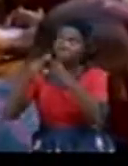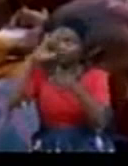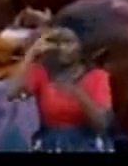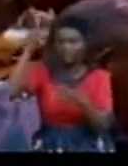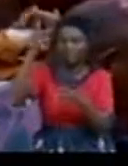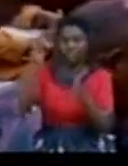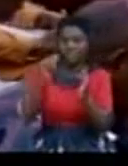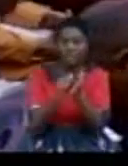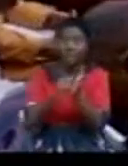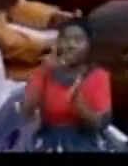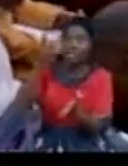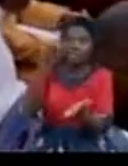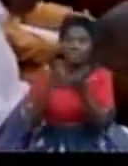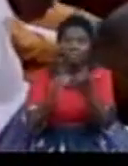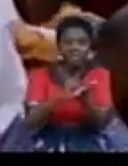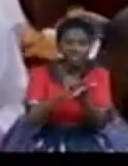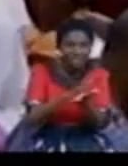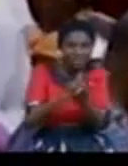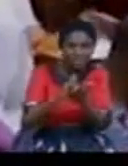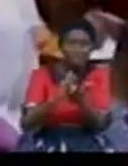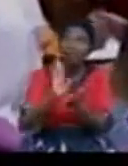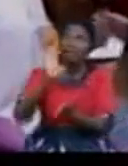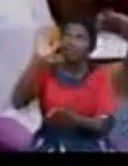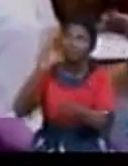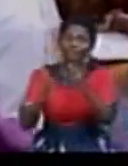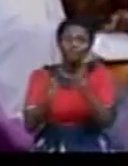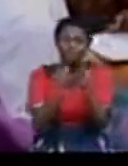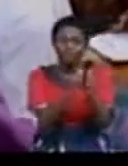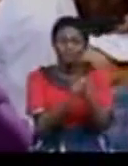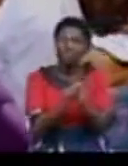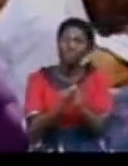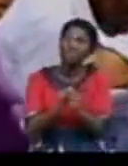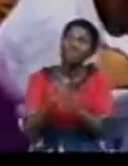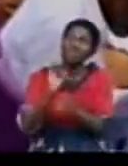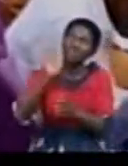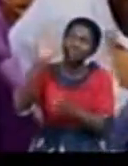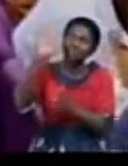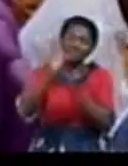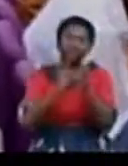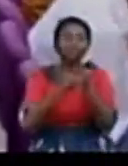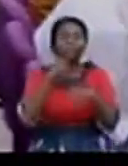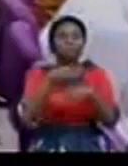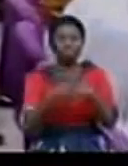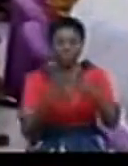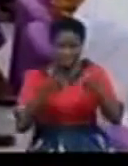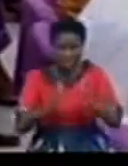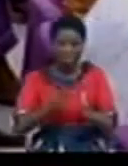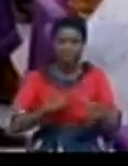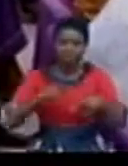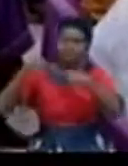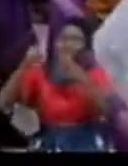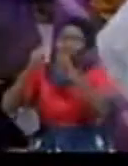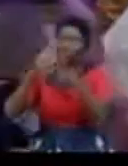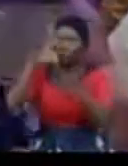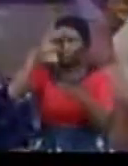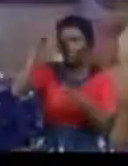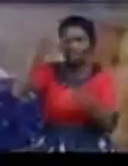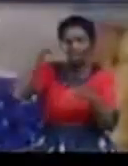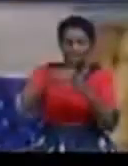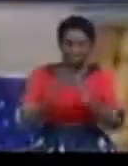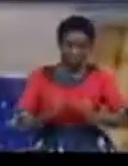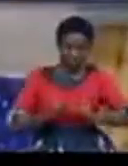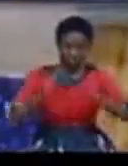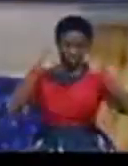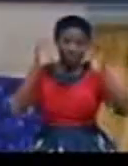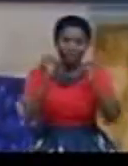people with his own blood. Let us go to him in consecration. Let us go to him